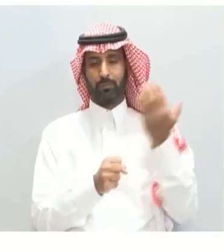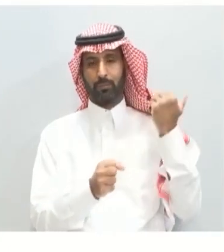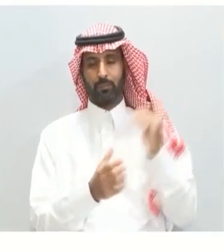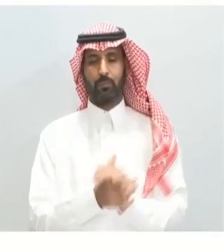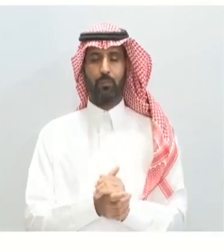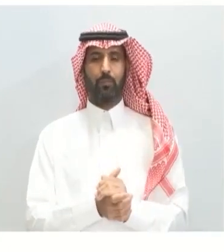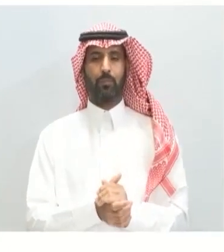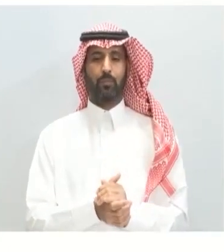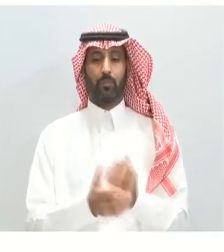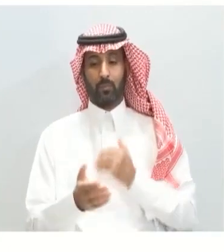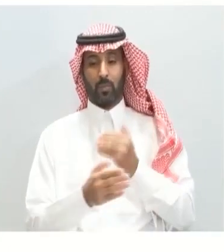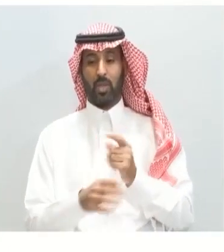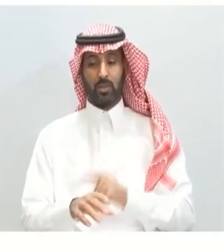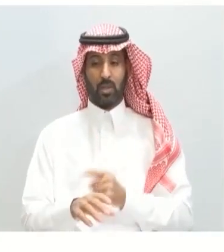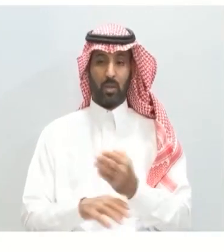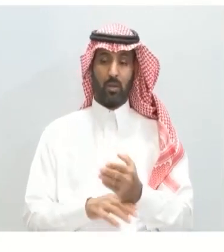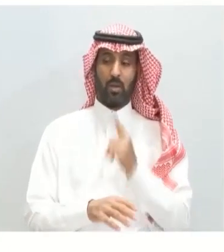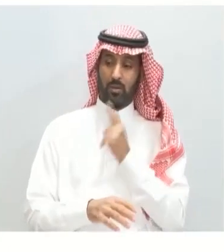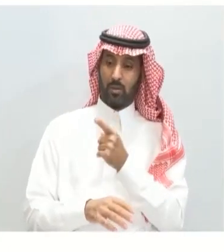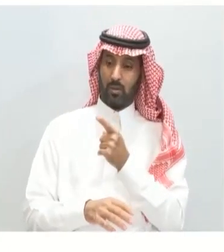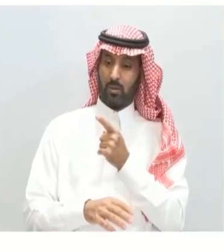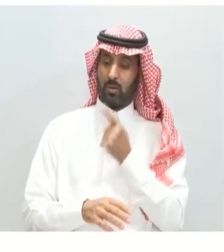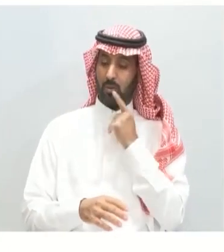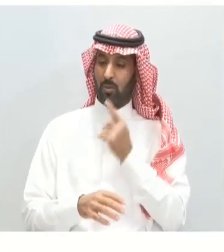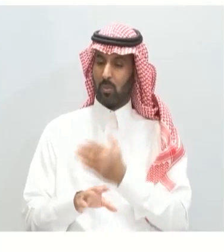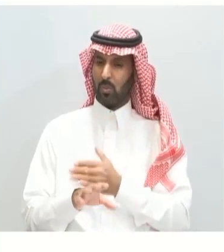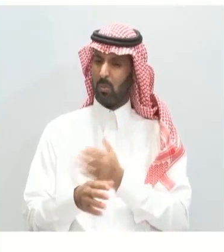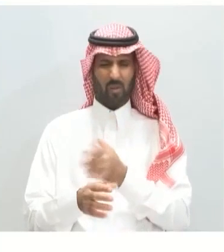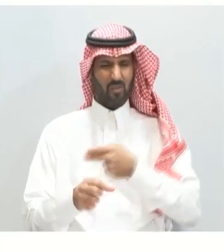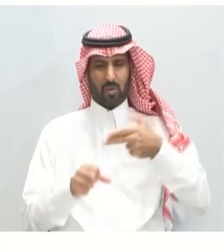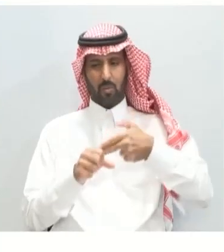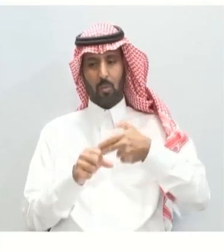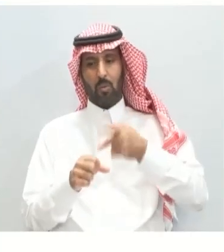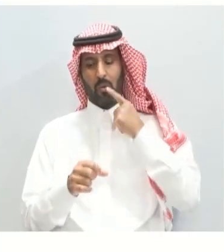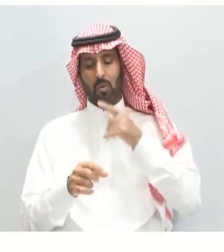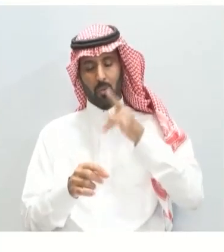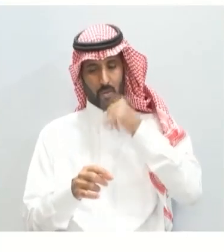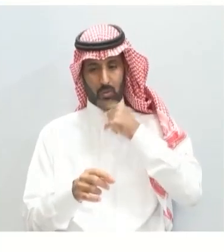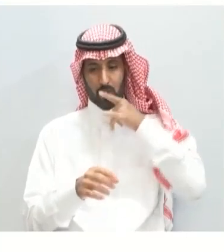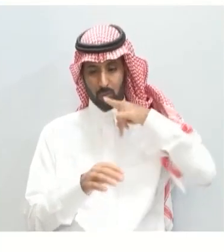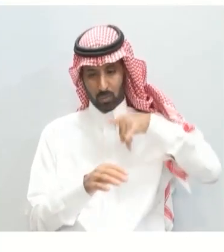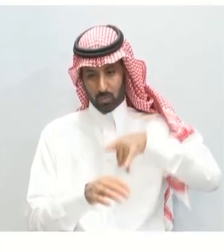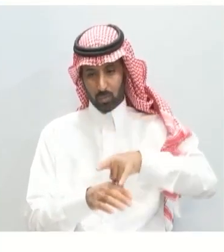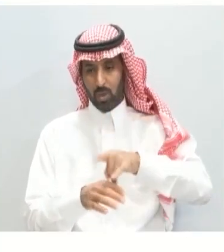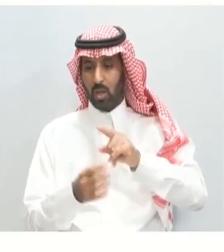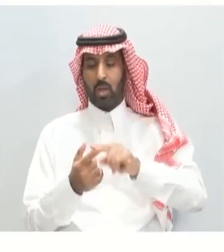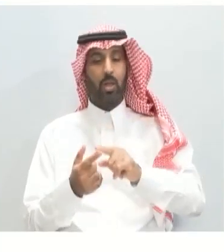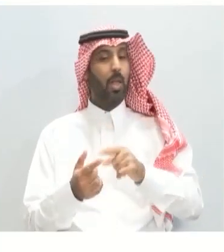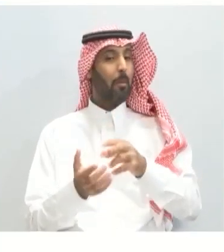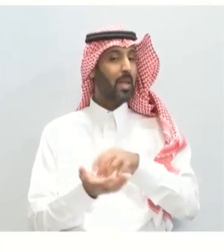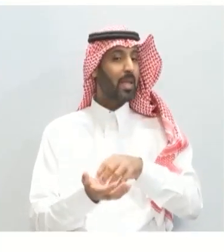participle. After a while, they said we were low on fuel and we would have to land in Goa. It was